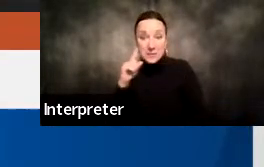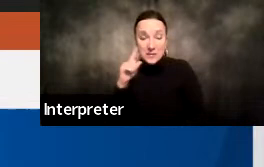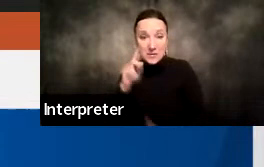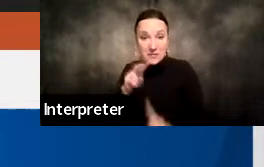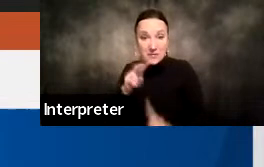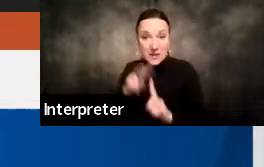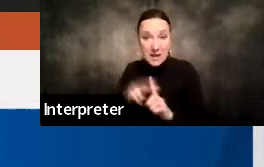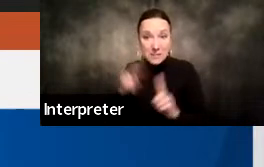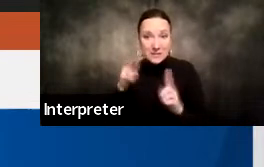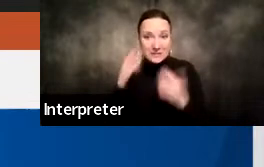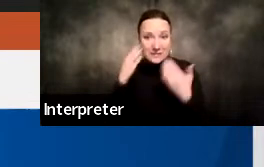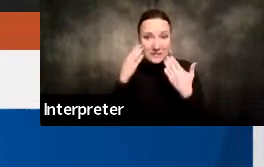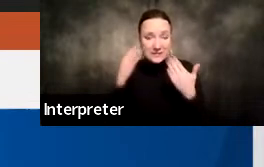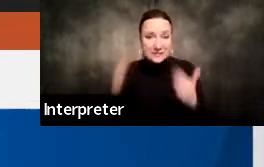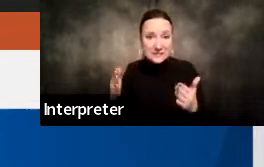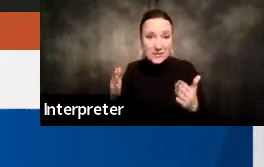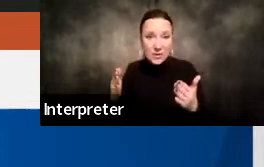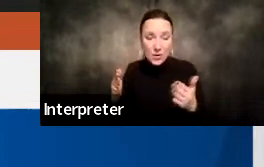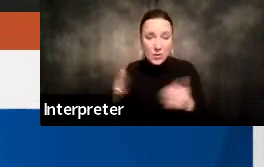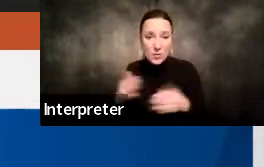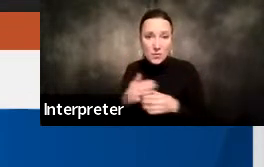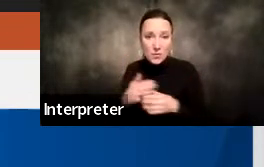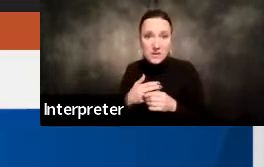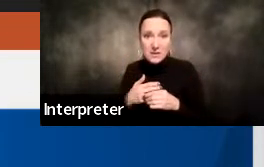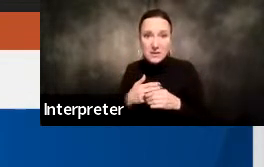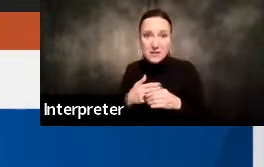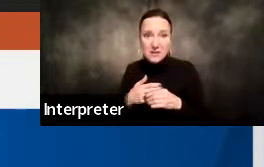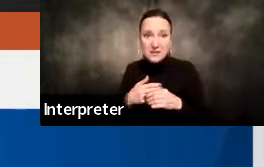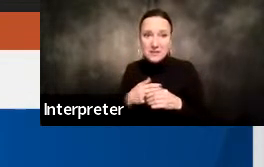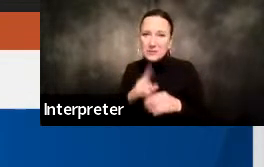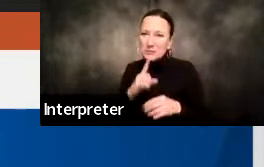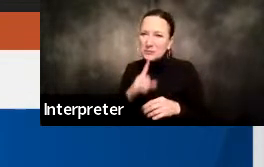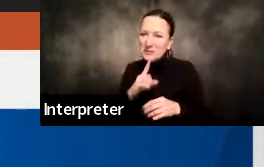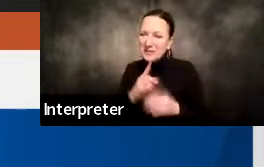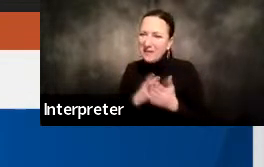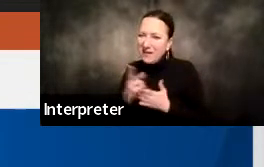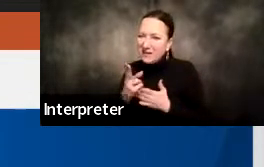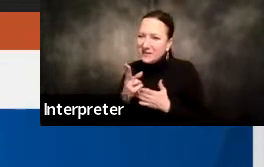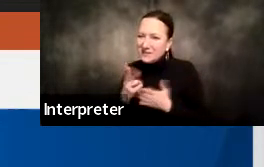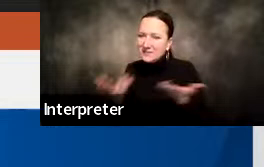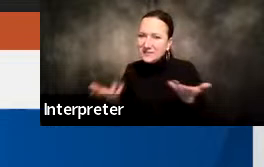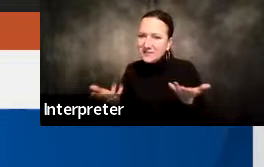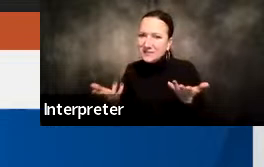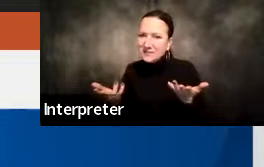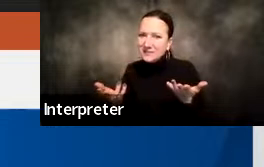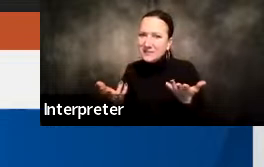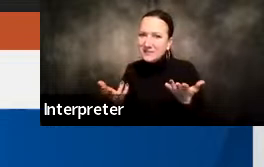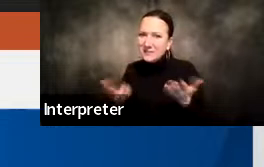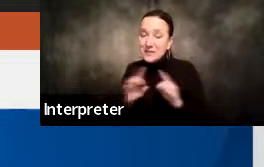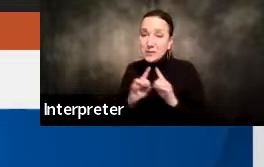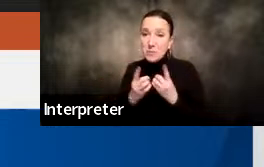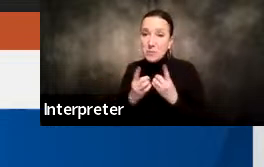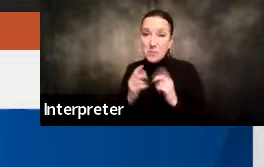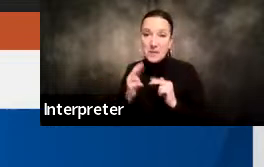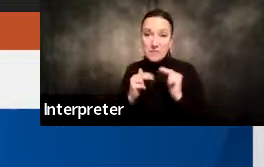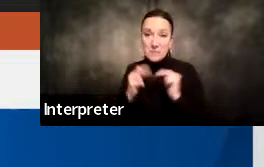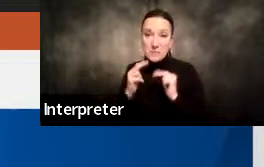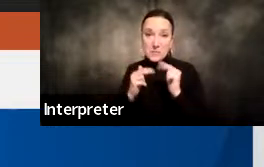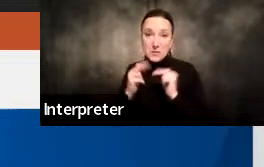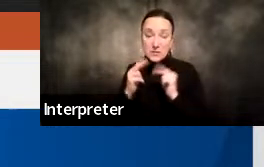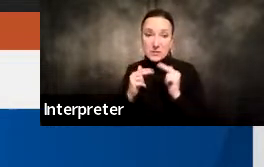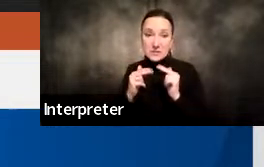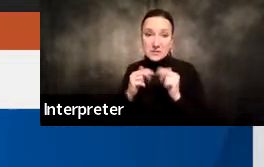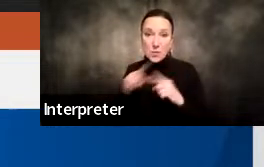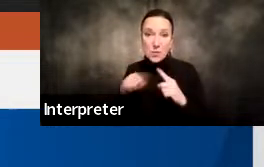applicants didn't know, which I find to be disingenuous, because the Department of Buildings, even when it